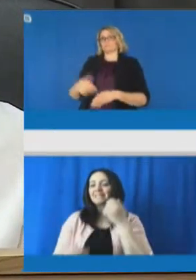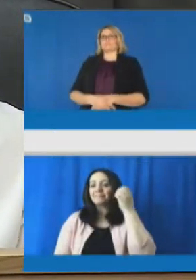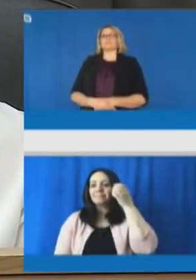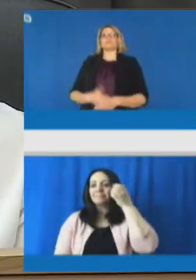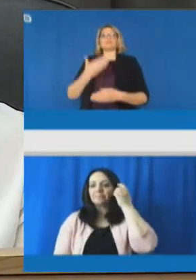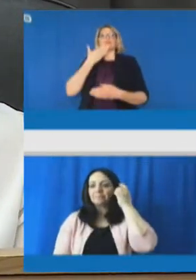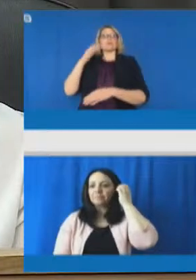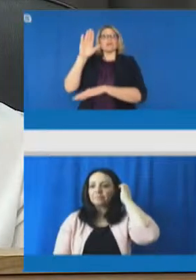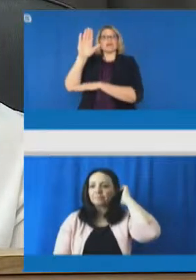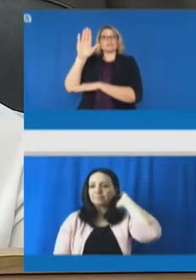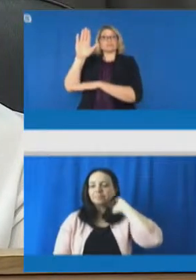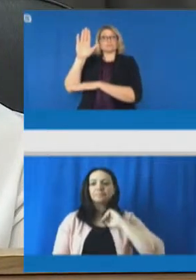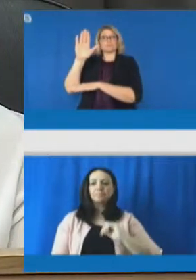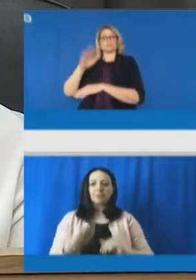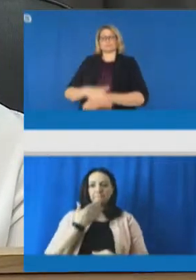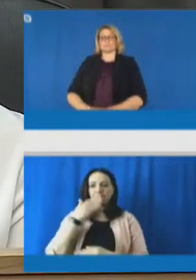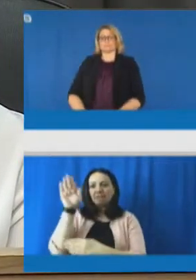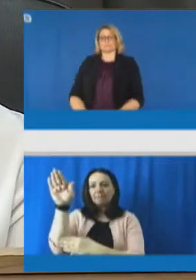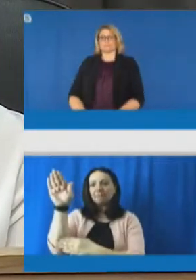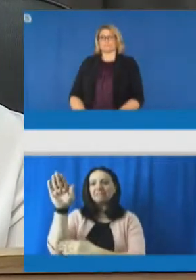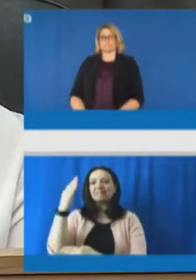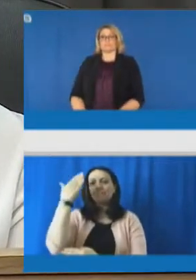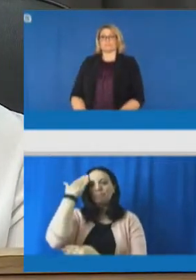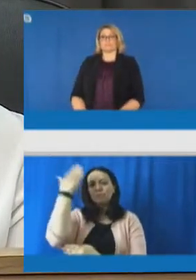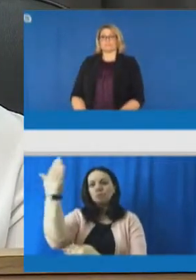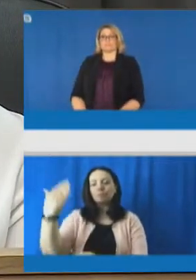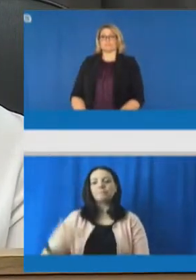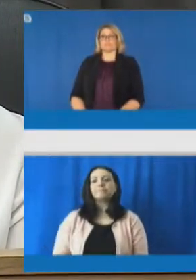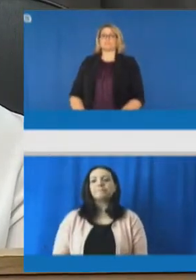our thoughts and prayers at this difficult time.